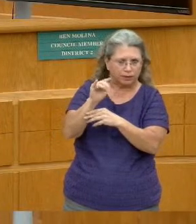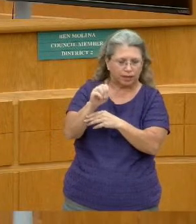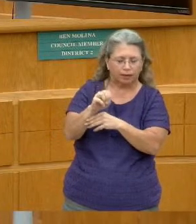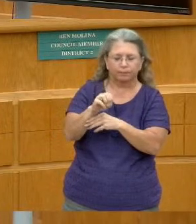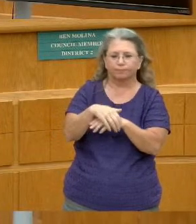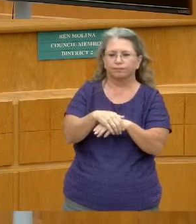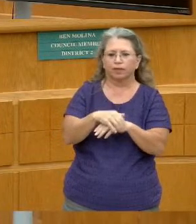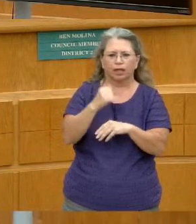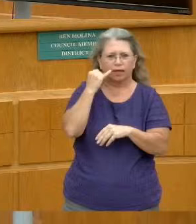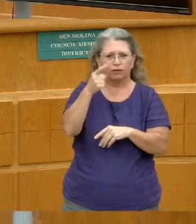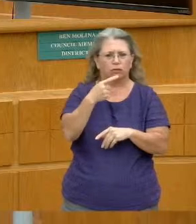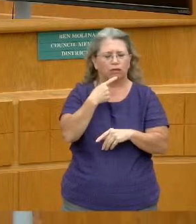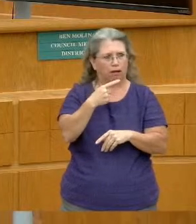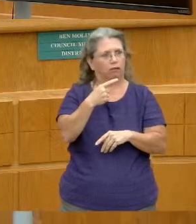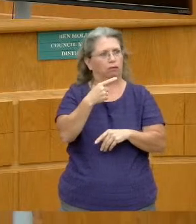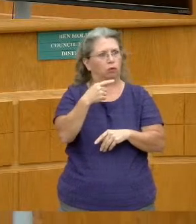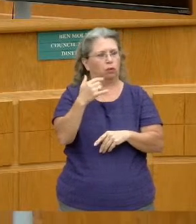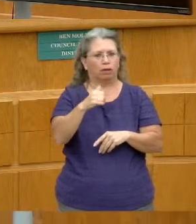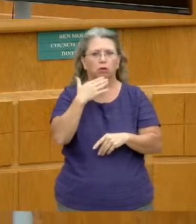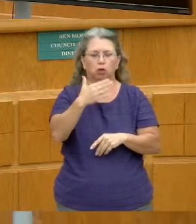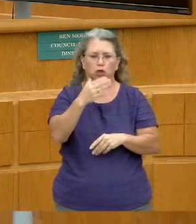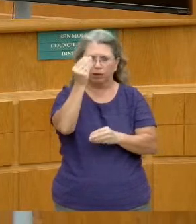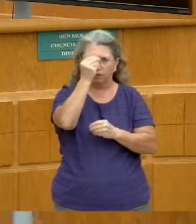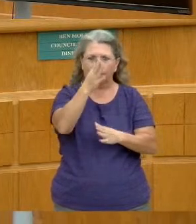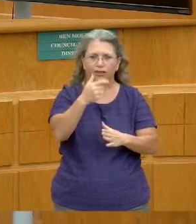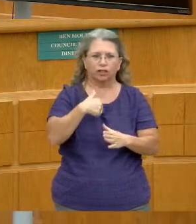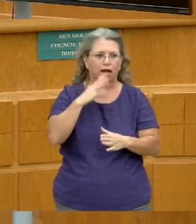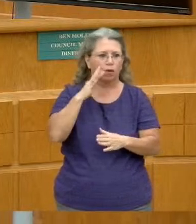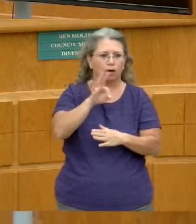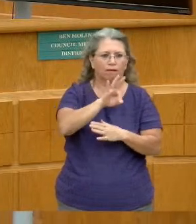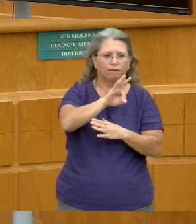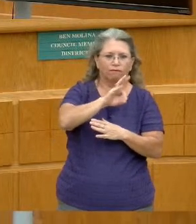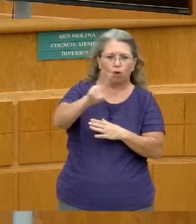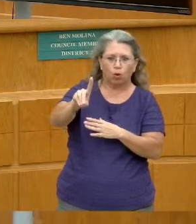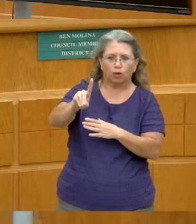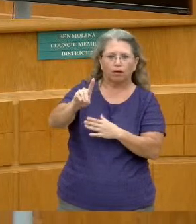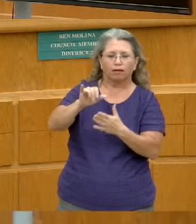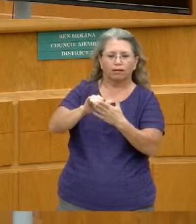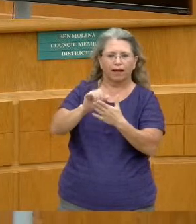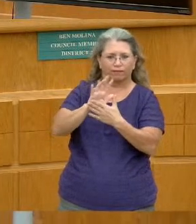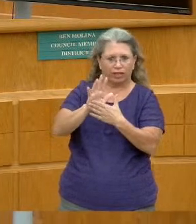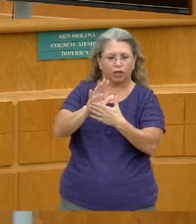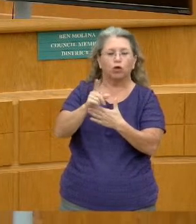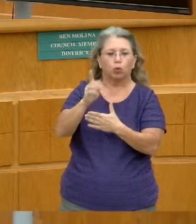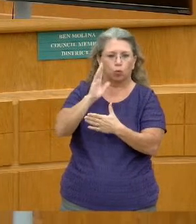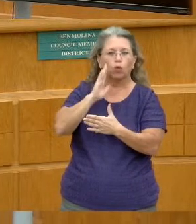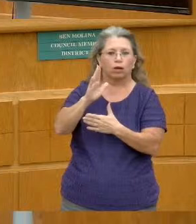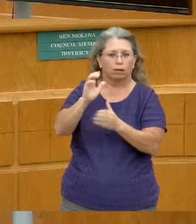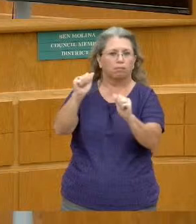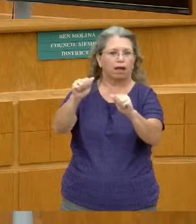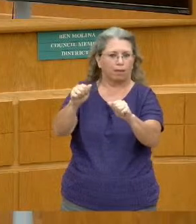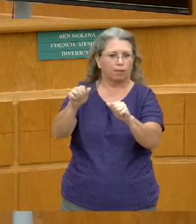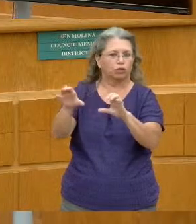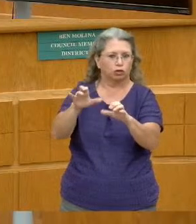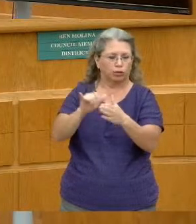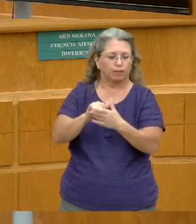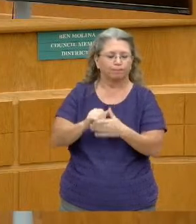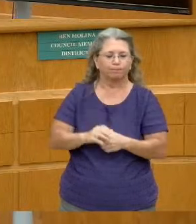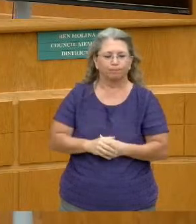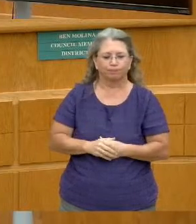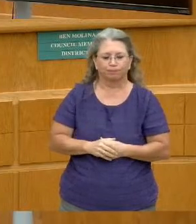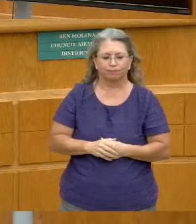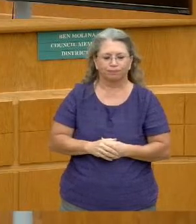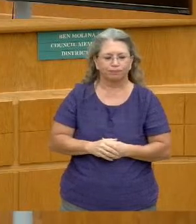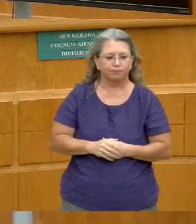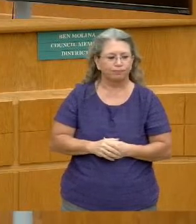to yourself, boy, that was great information, I'm going to forward that video, you're going to have the opportunity to do so.